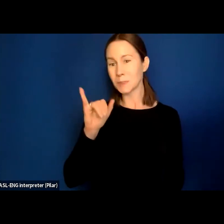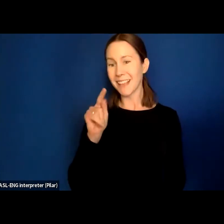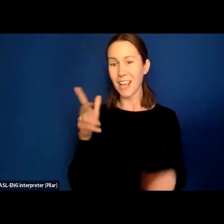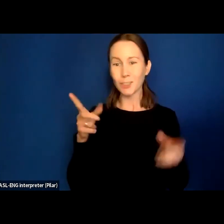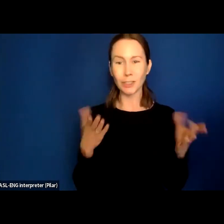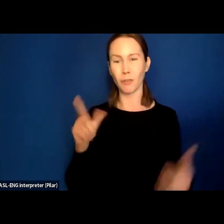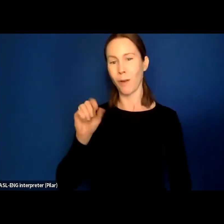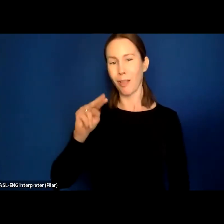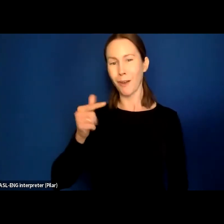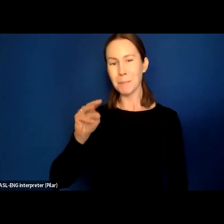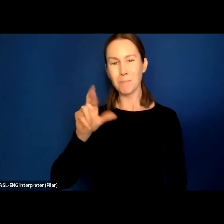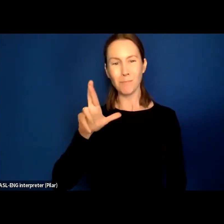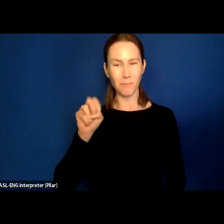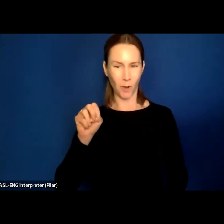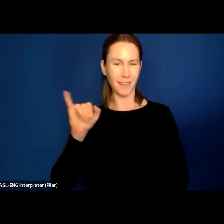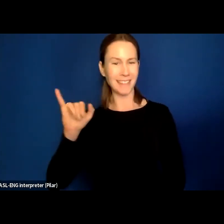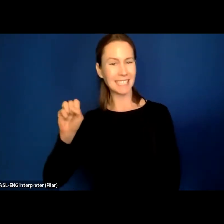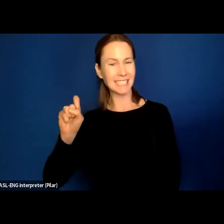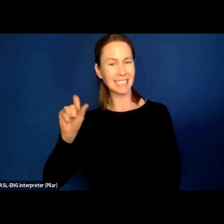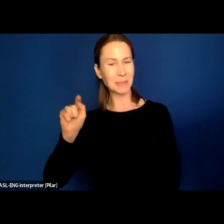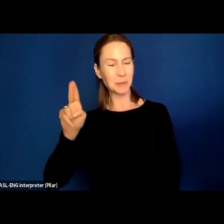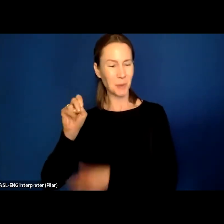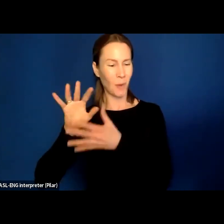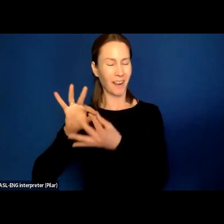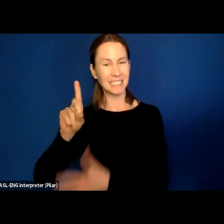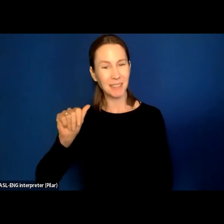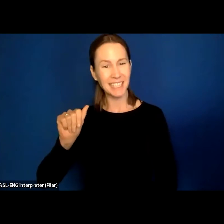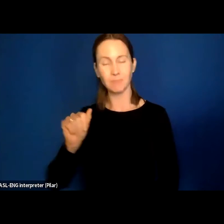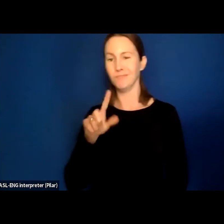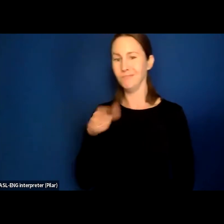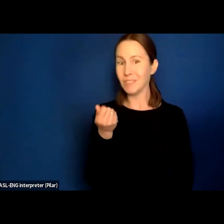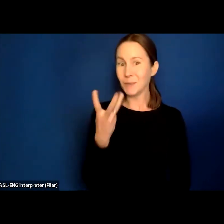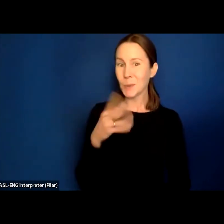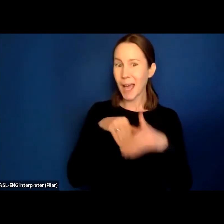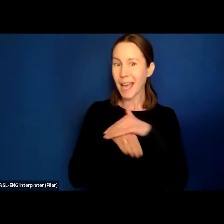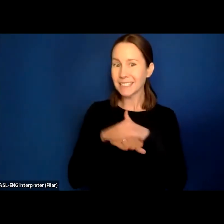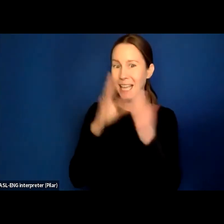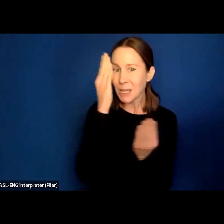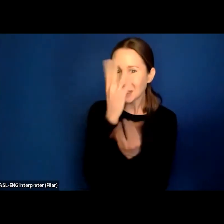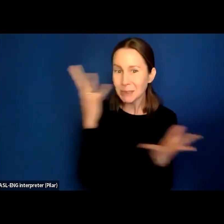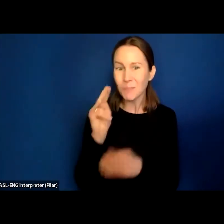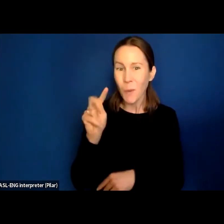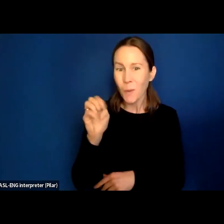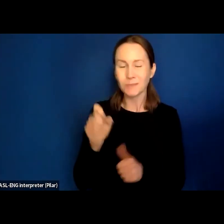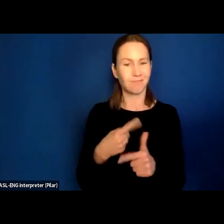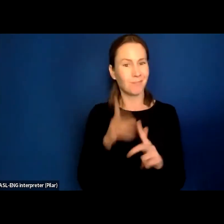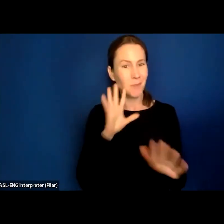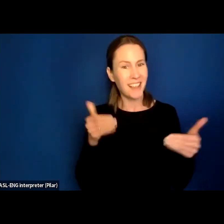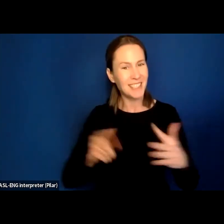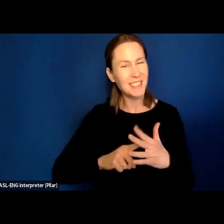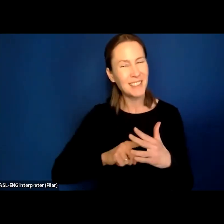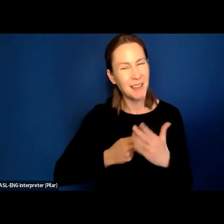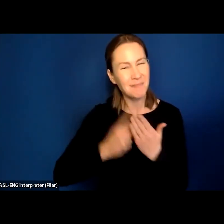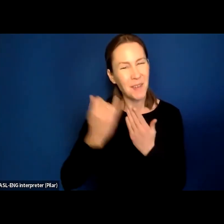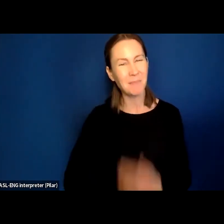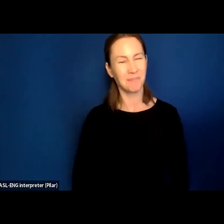at the Longmore Institute on Disability. Just a couple of access notes, and then we'll get our program started.